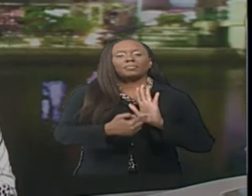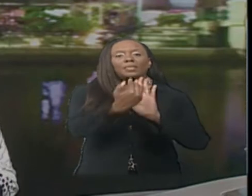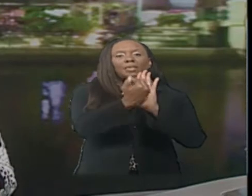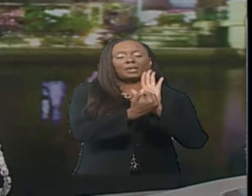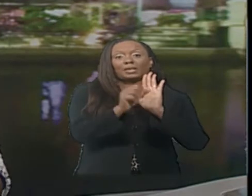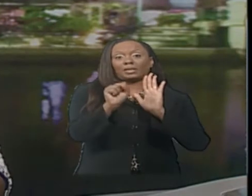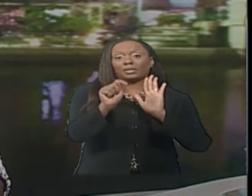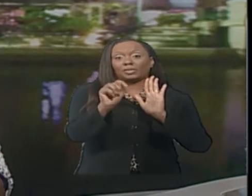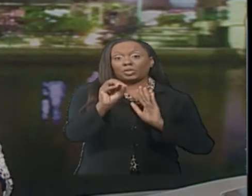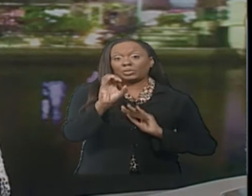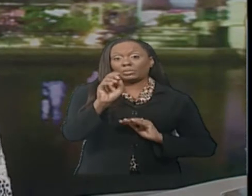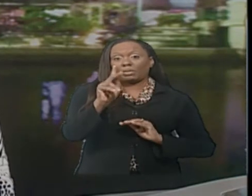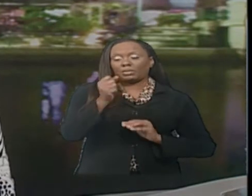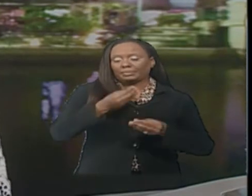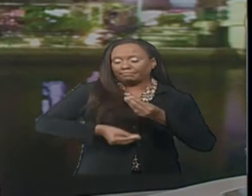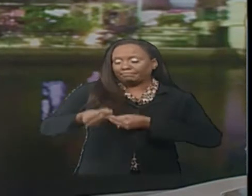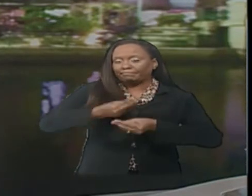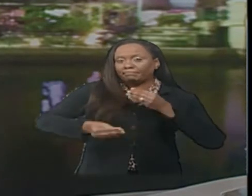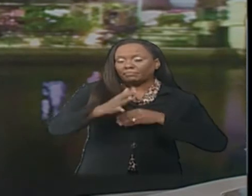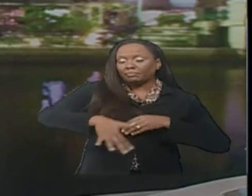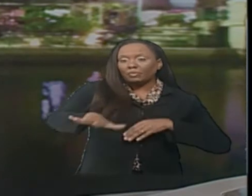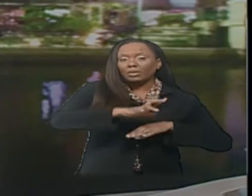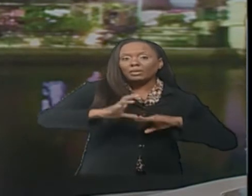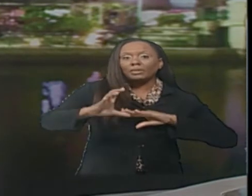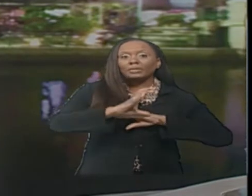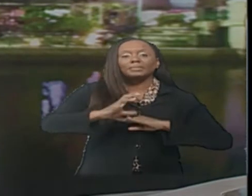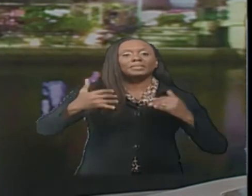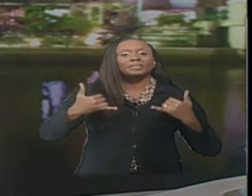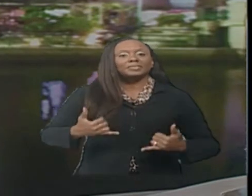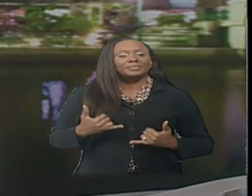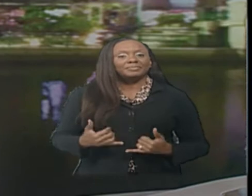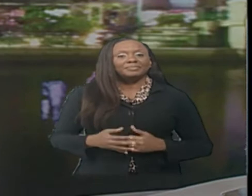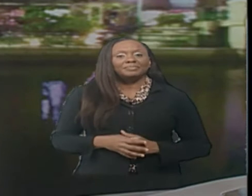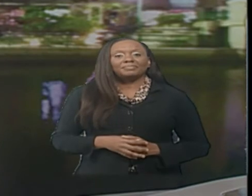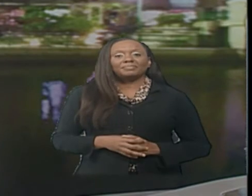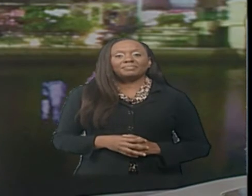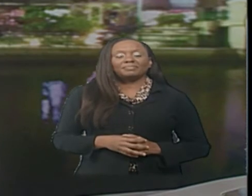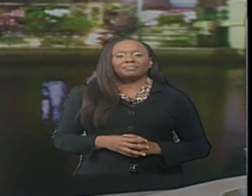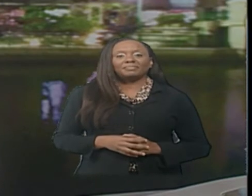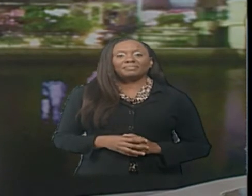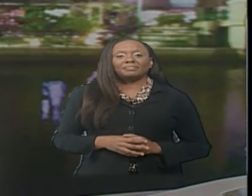let's take a look now at how stocks traded on selected exchanges across the region.